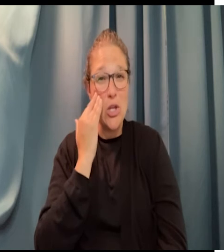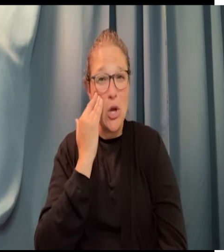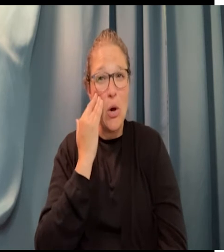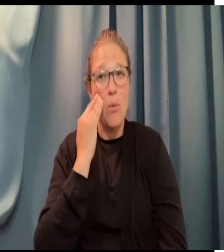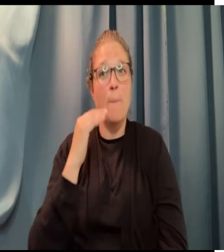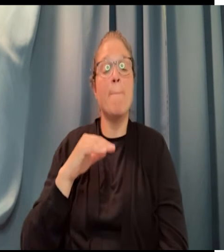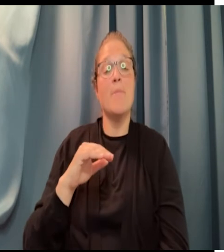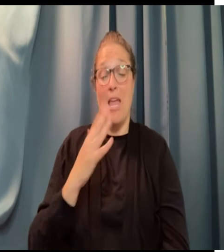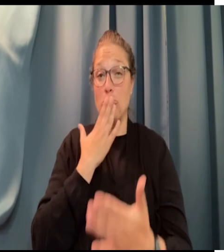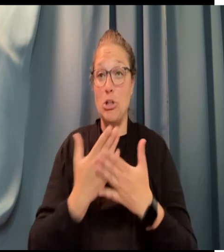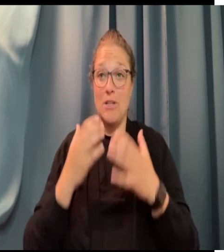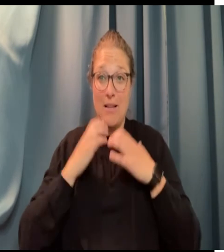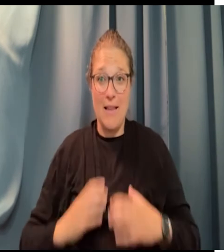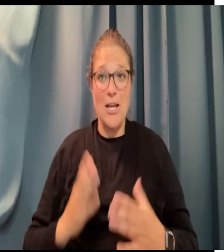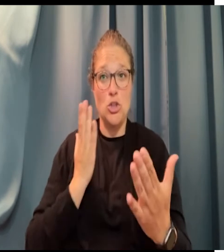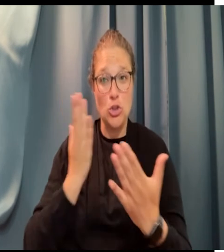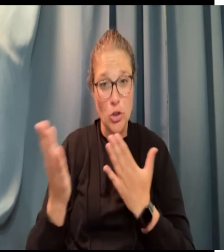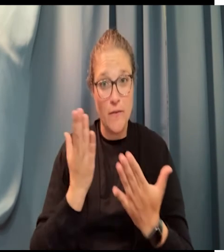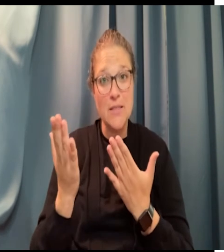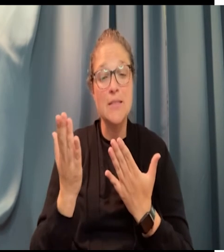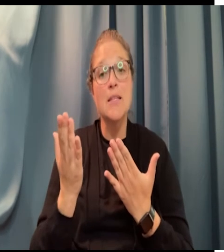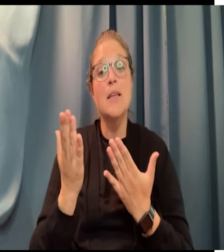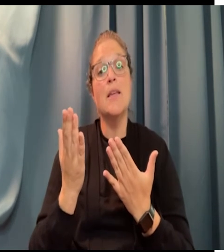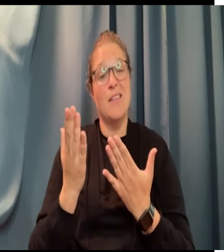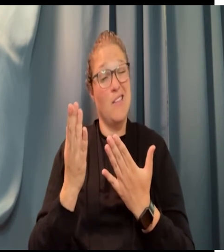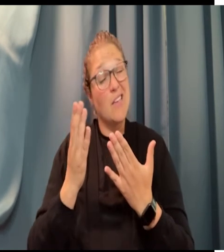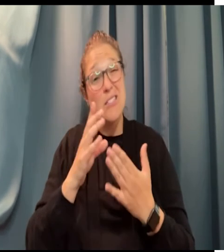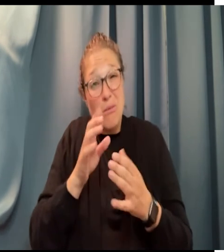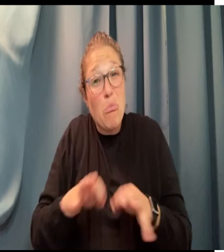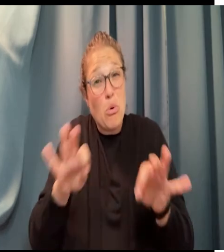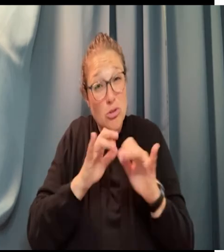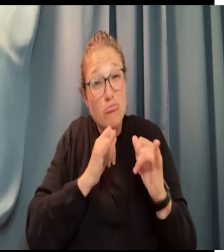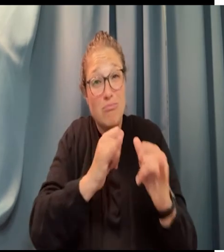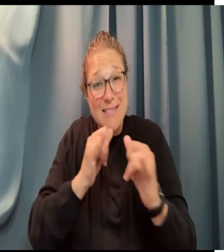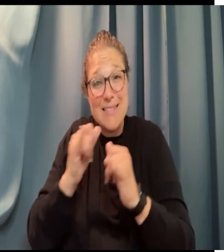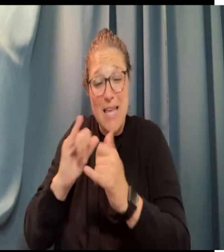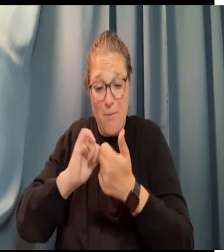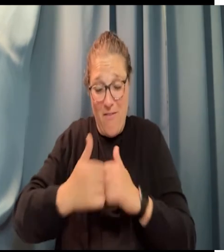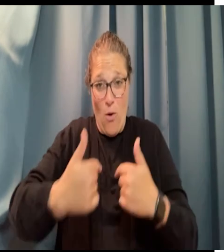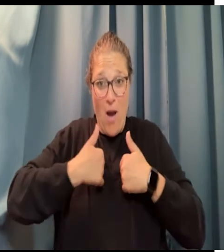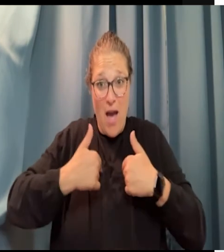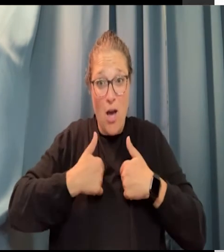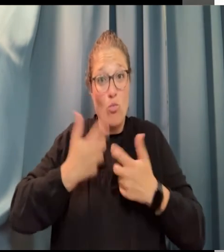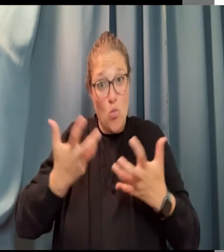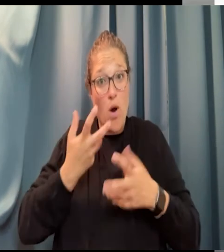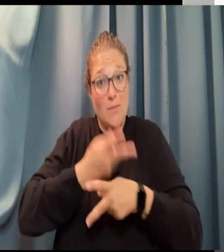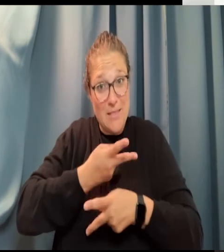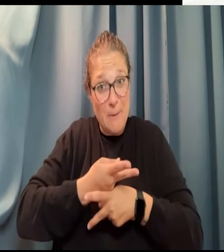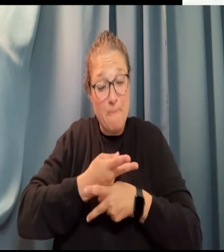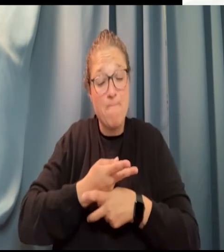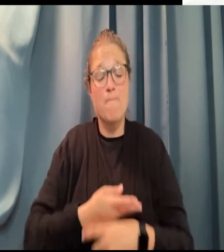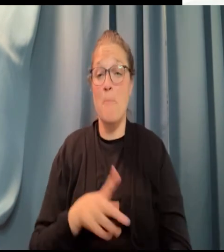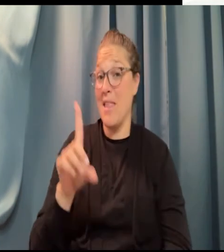all know the central tenet of good customer service is treat everyone as you would like to be treated. Keep